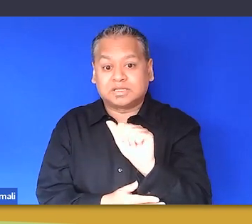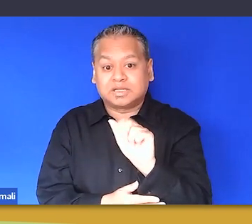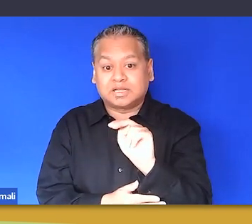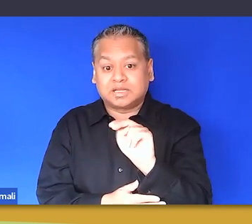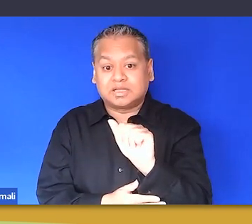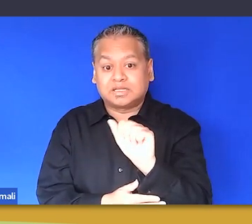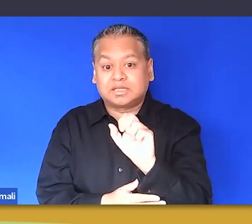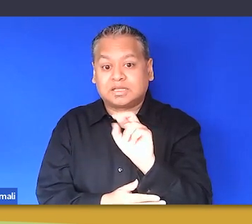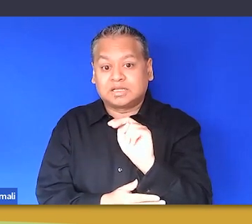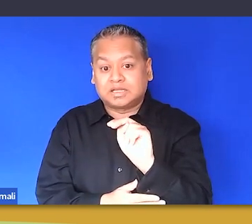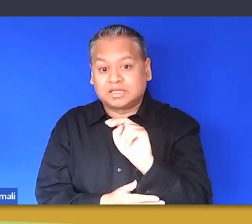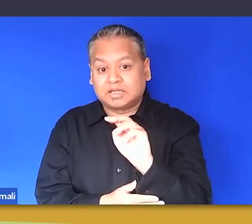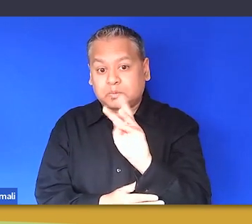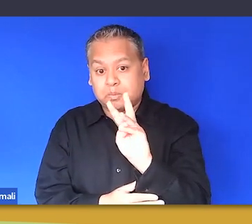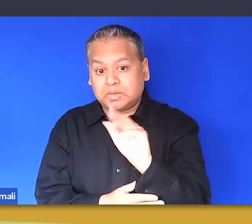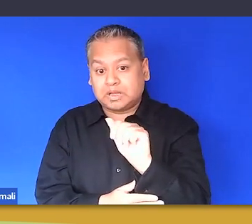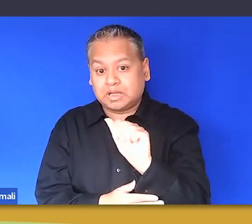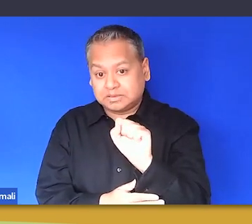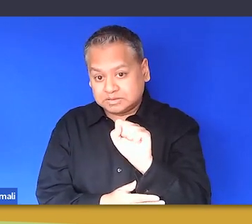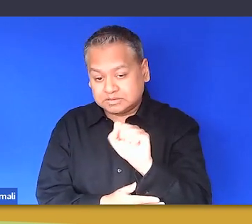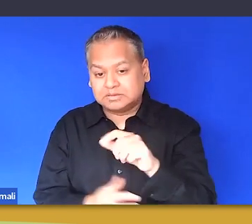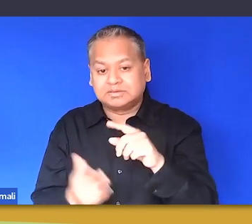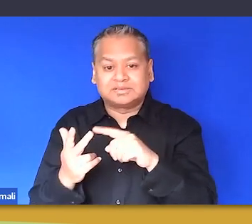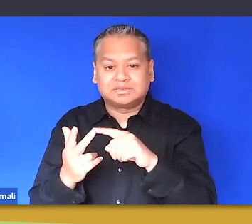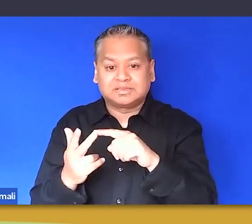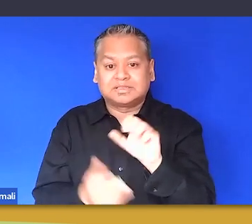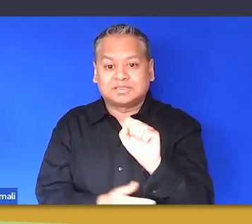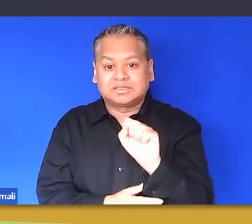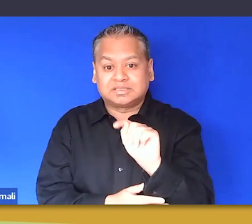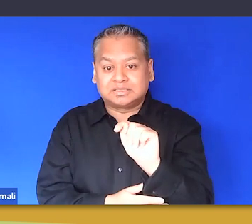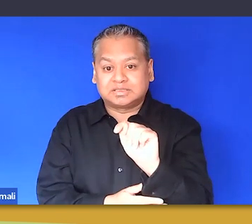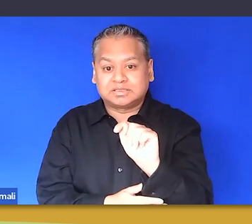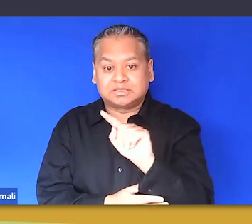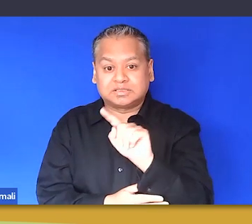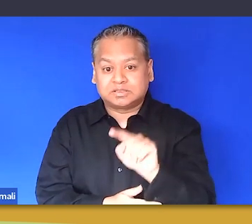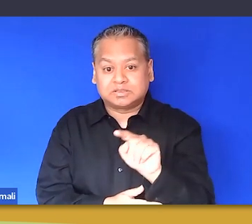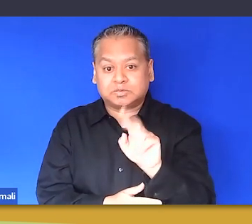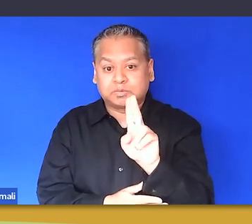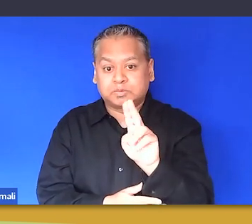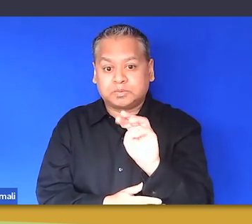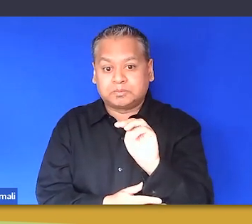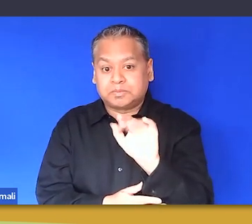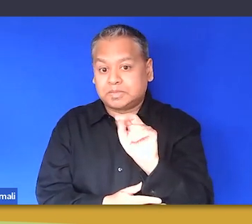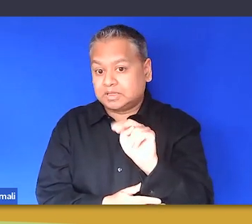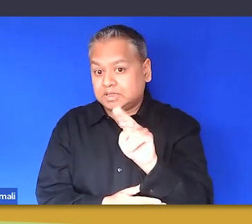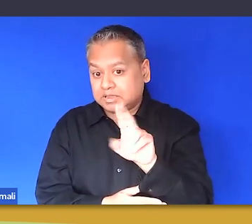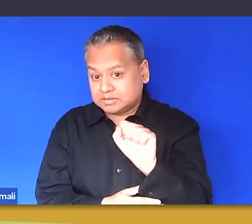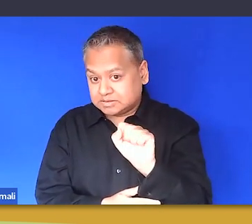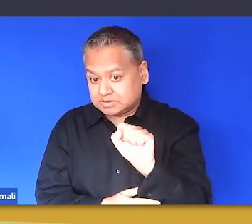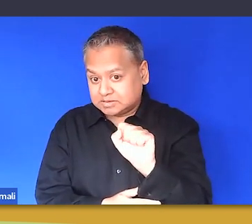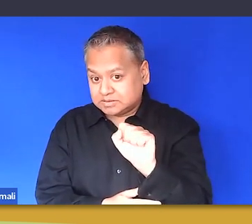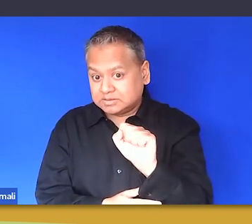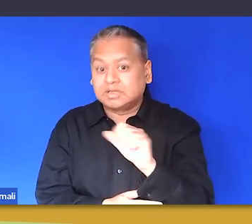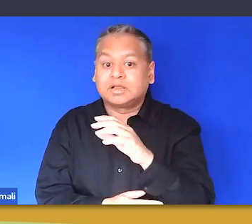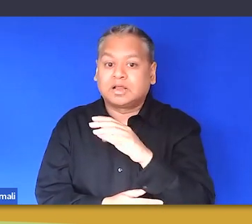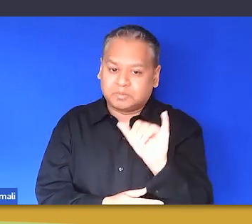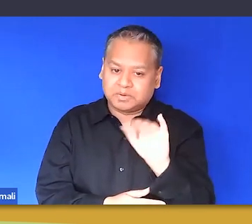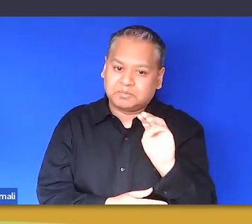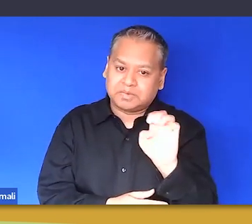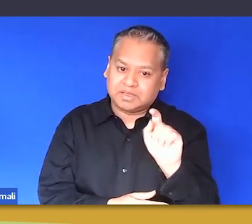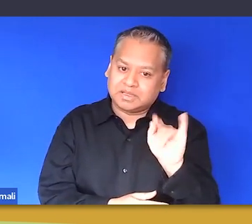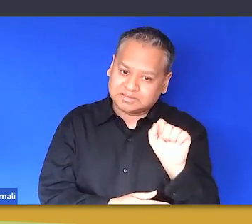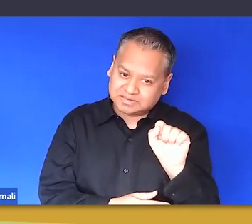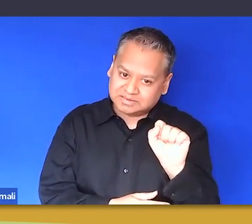to honor her. My family used to say it was my grief that drove me, and they were right. Missing and murdered Indigenous women, girls,